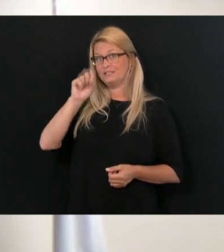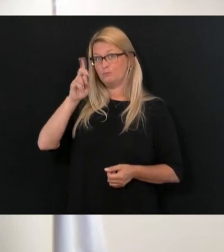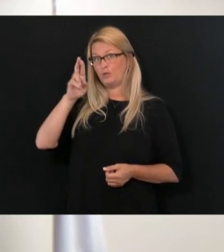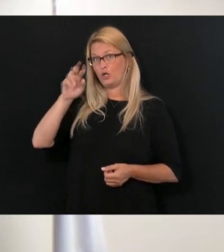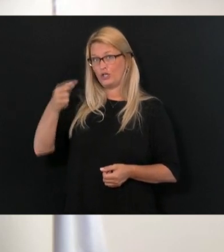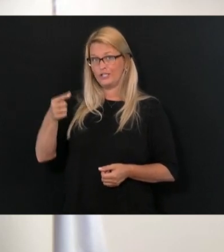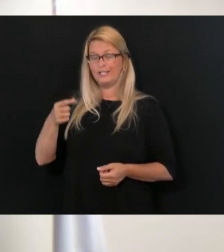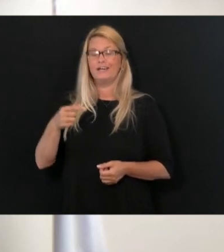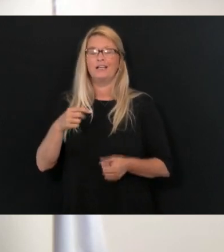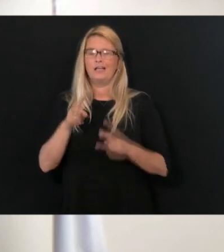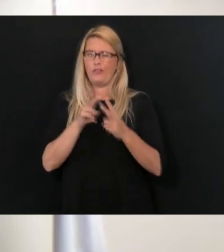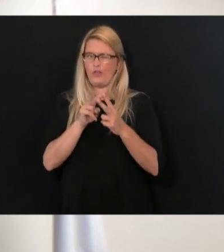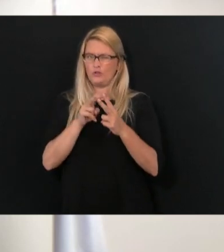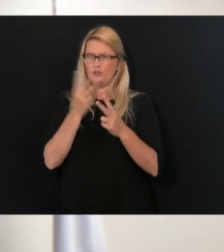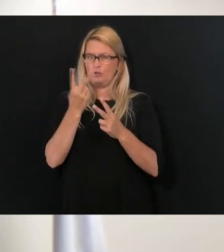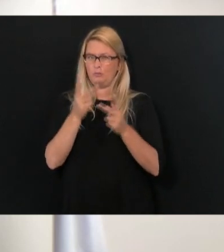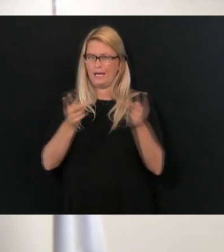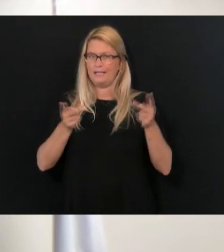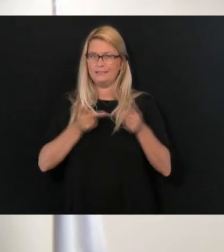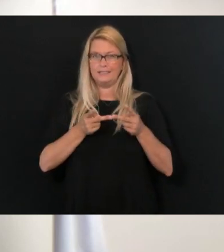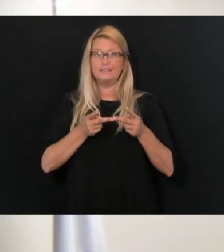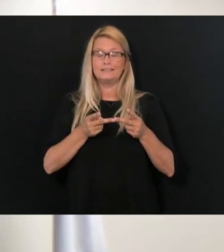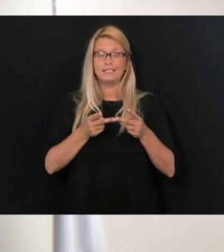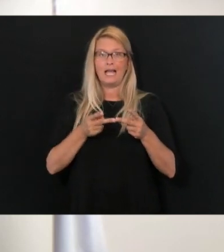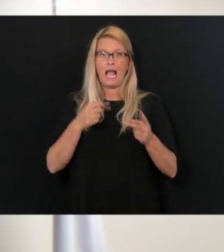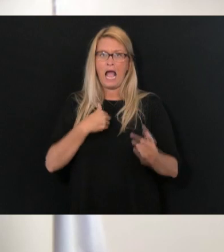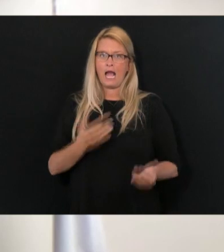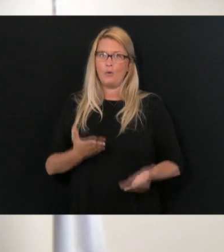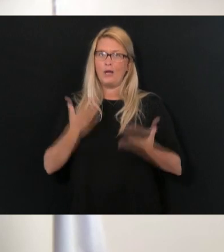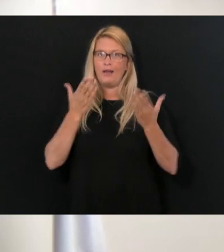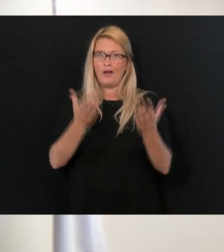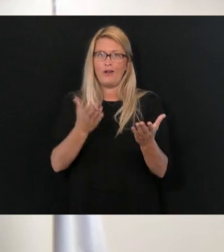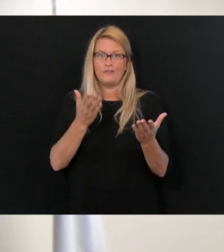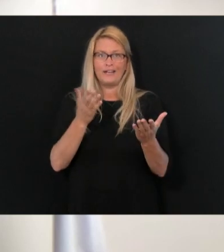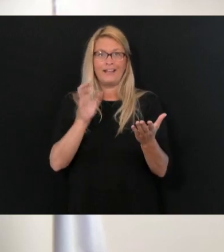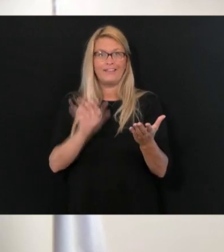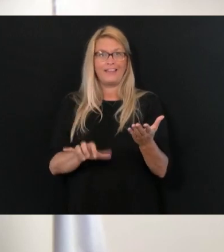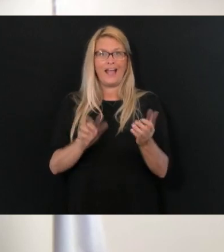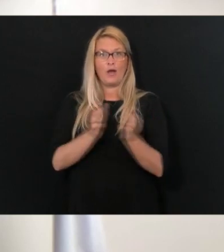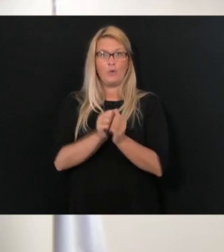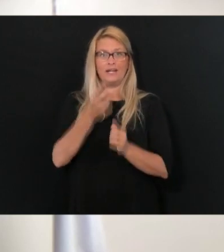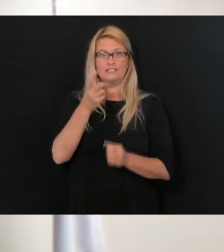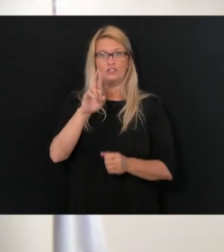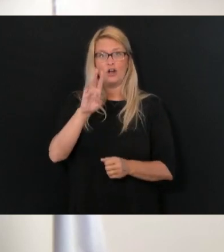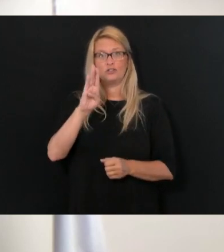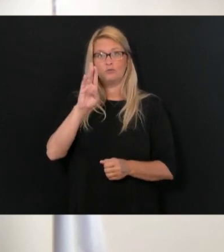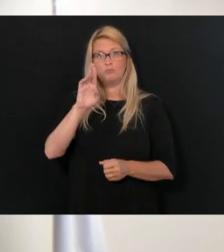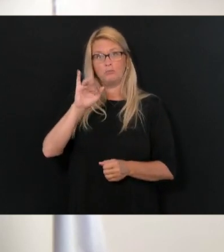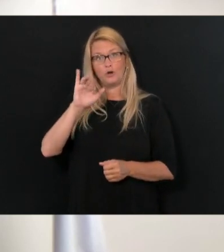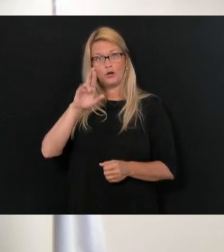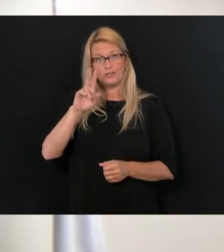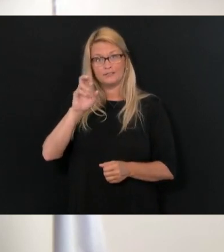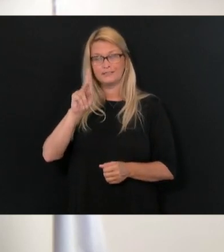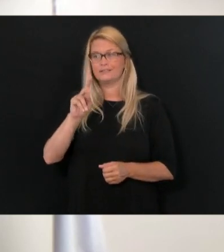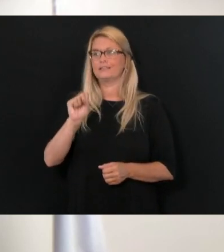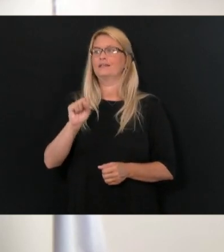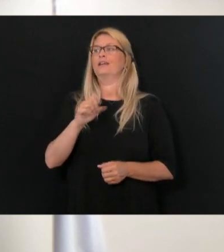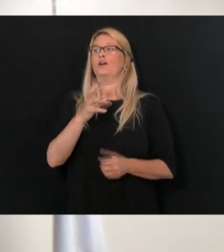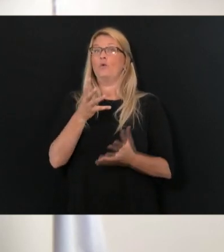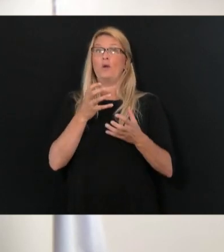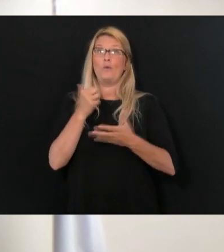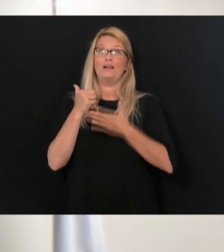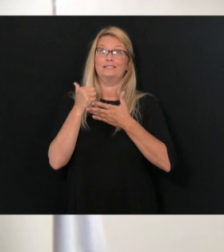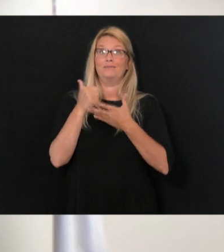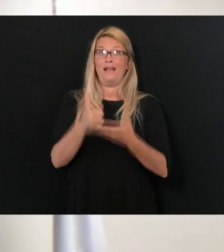is an issue. That was an issue I raised on behalf of the governor with Dr. Birx in the event that we would like some assistance